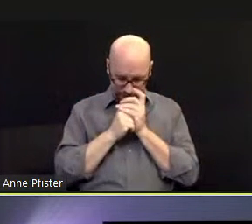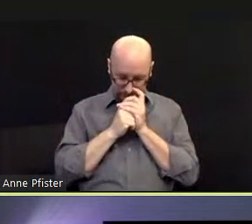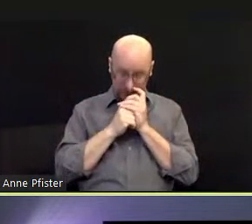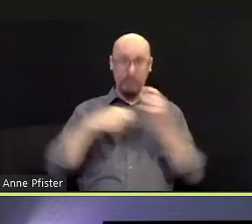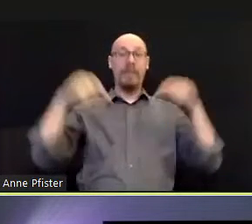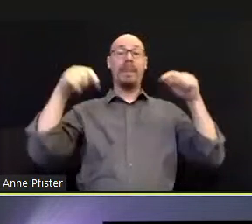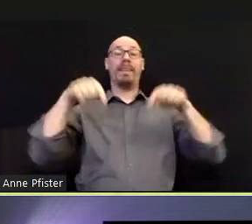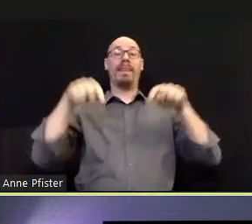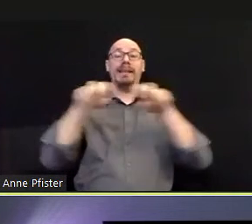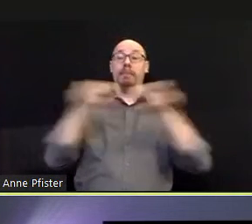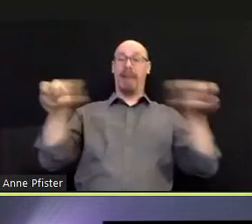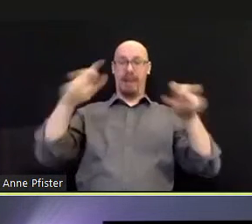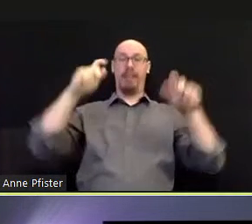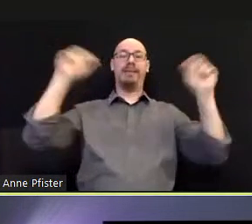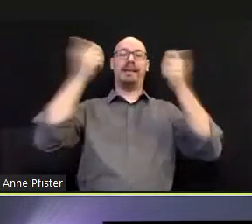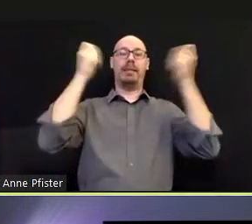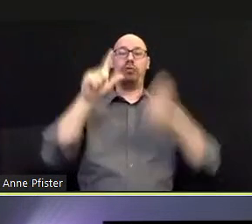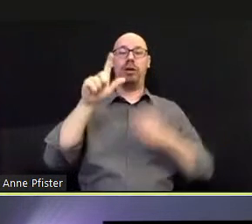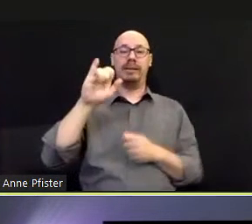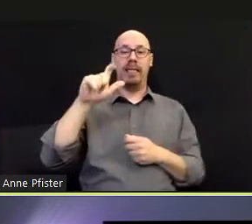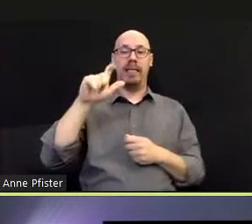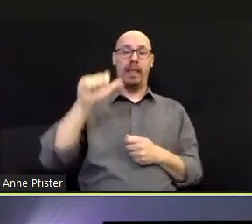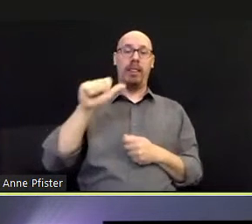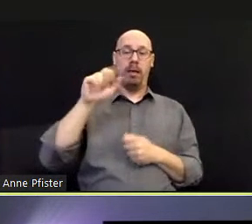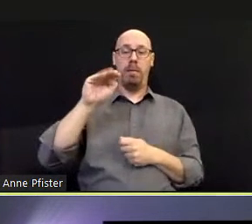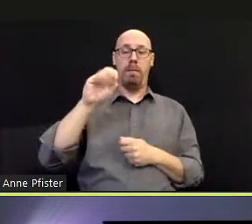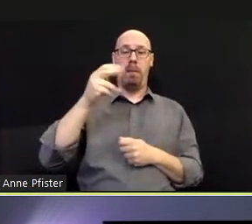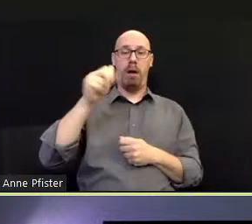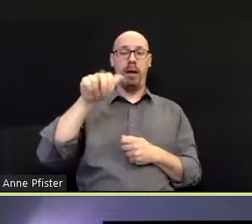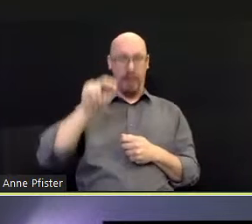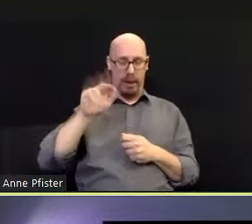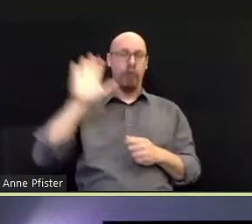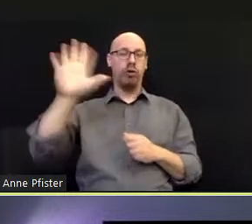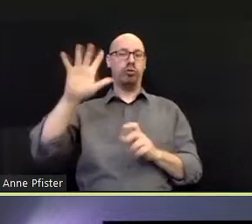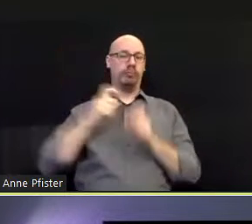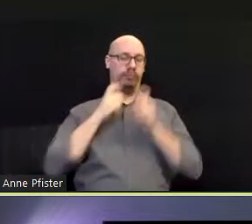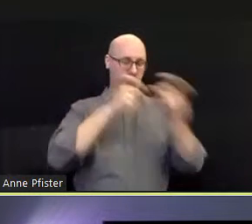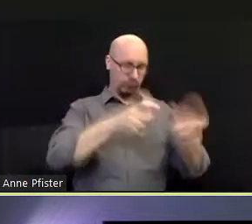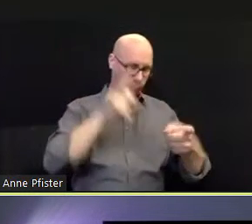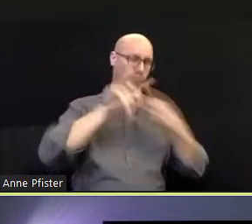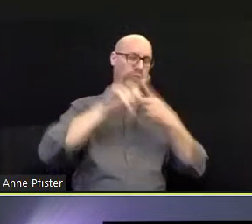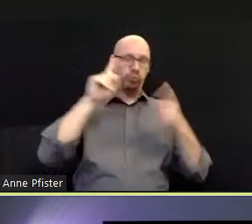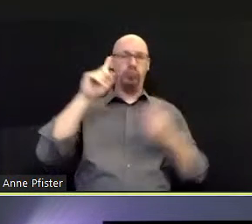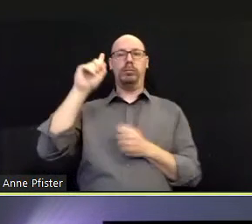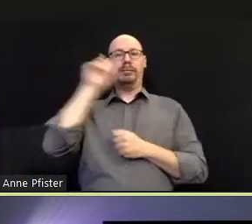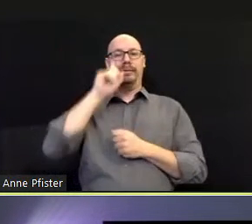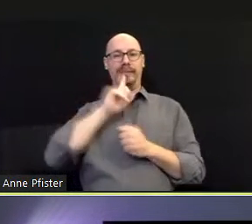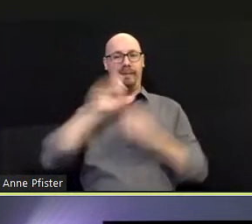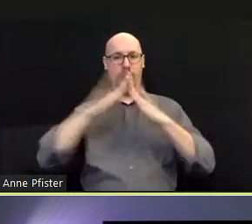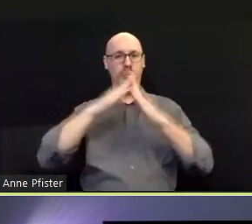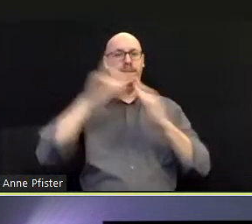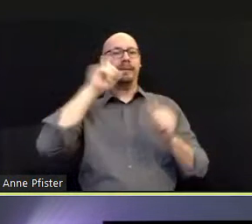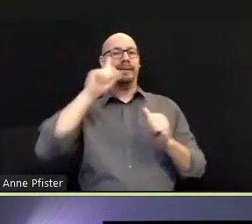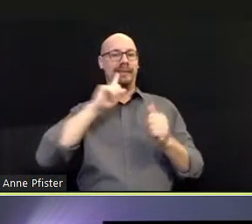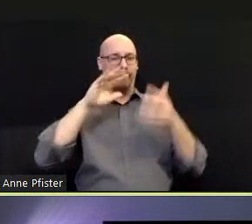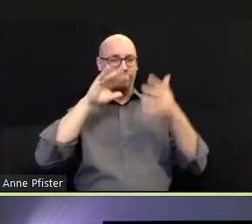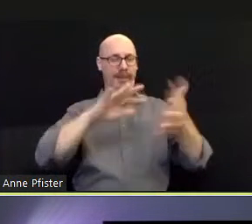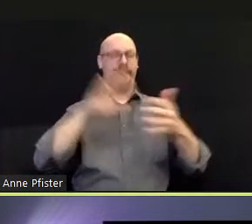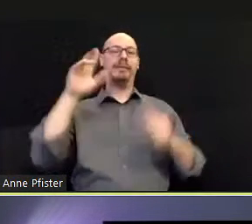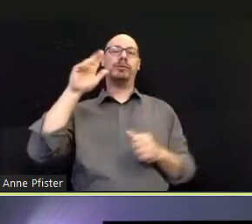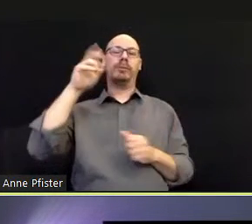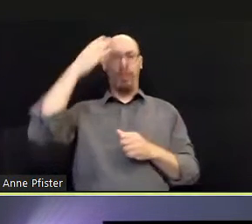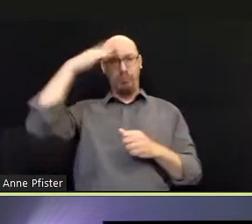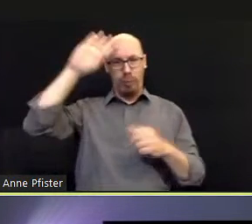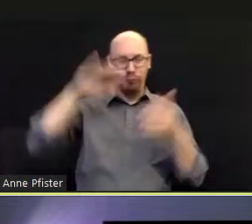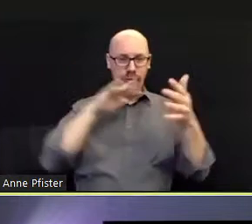Monaghan's formative impact on deaf studies and the linguistic anthropology of deaf communities. Touching on themes in her scholarship,